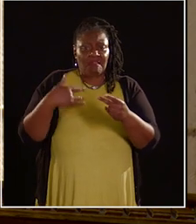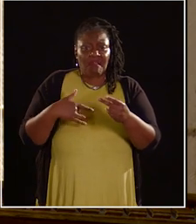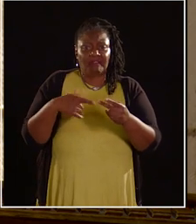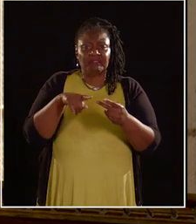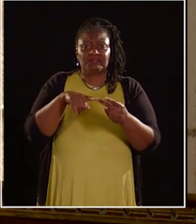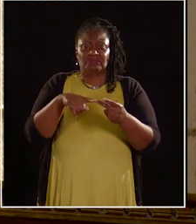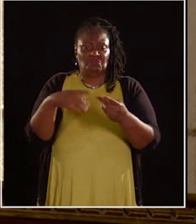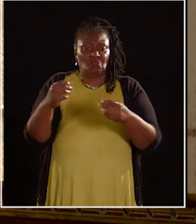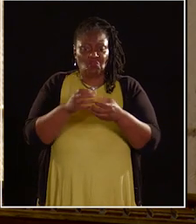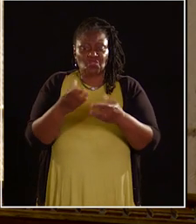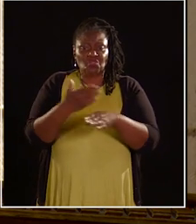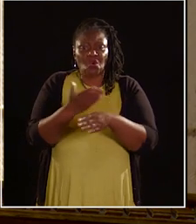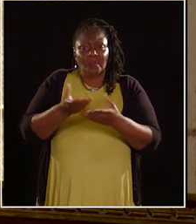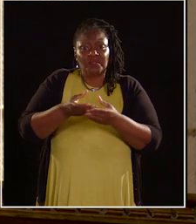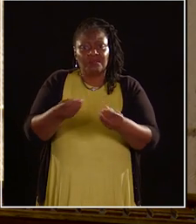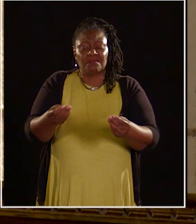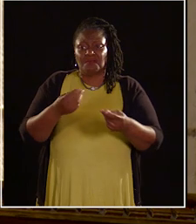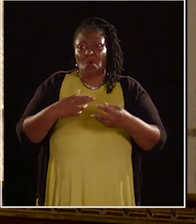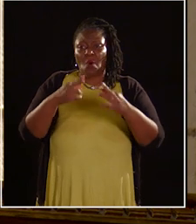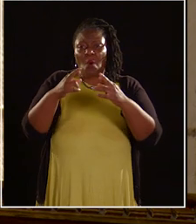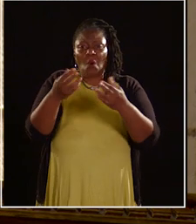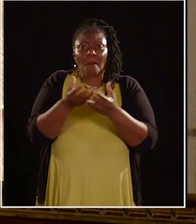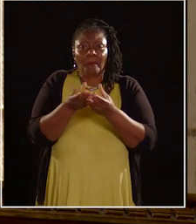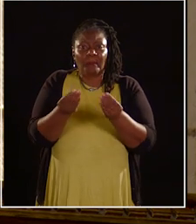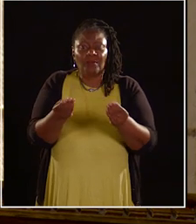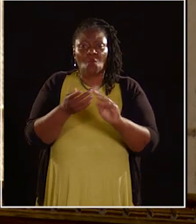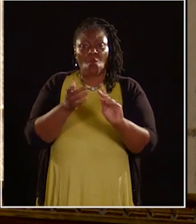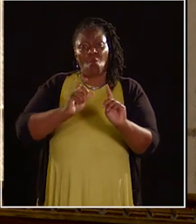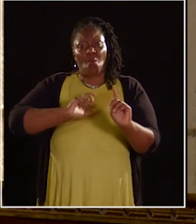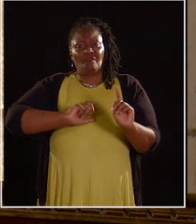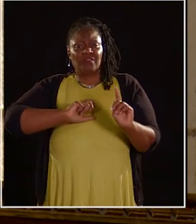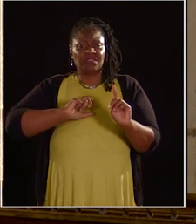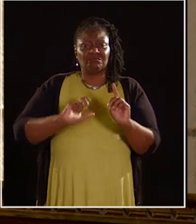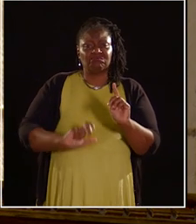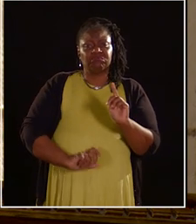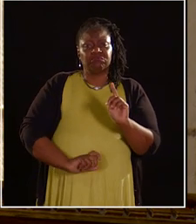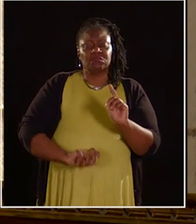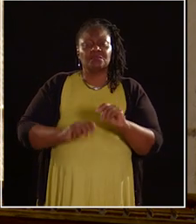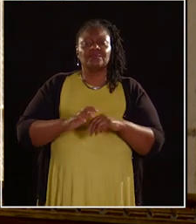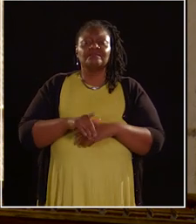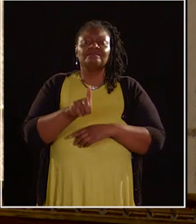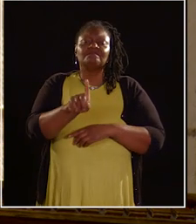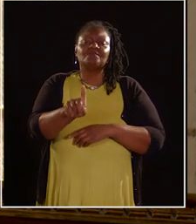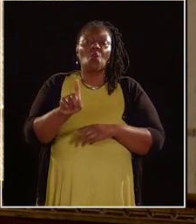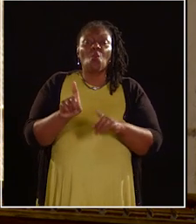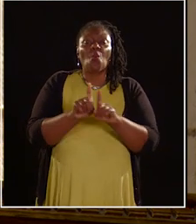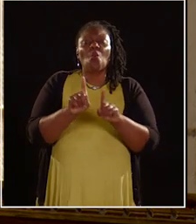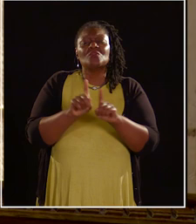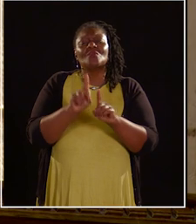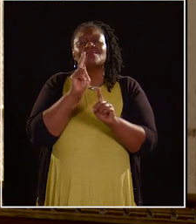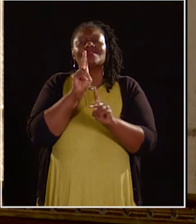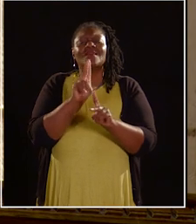lives, of jobs, of hope, of confidence. But we've also